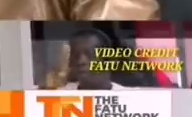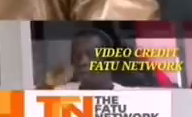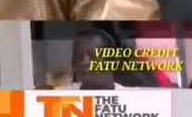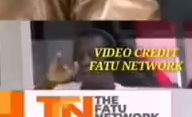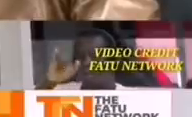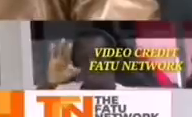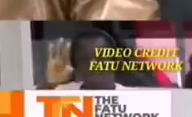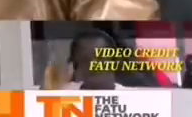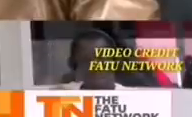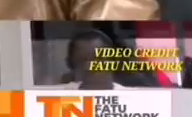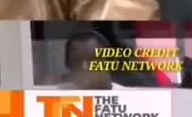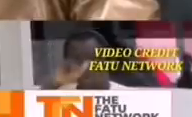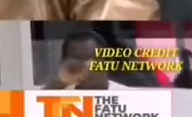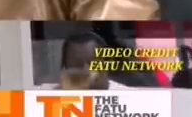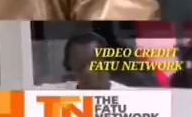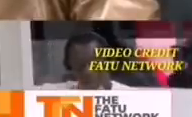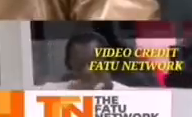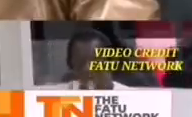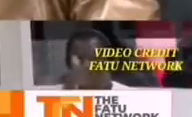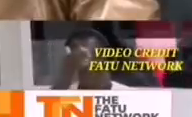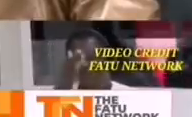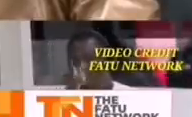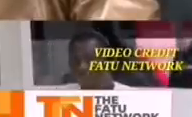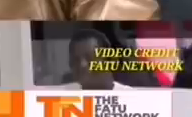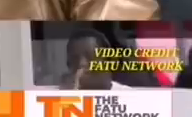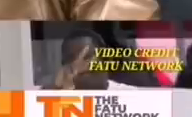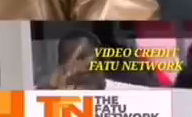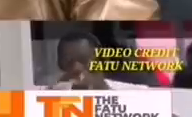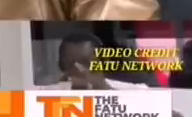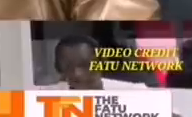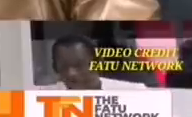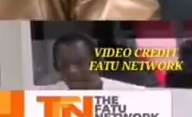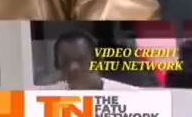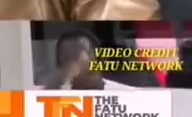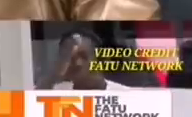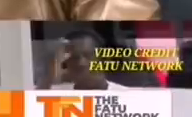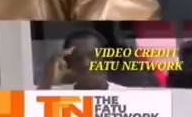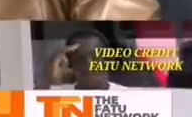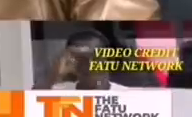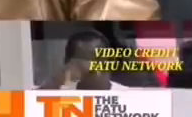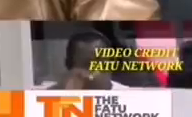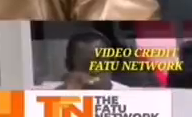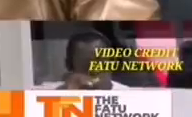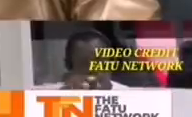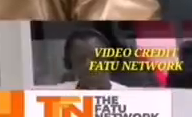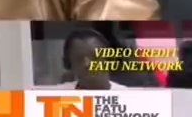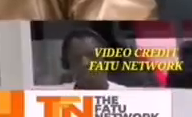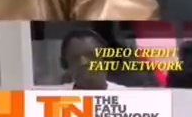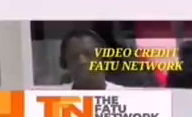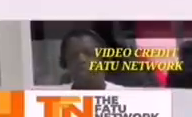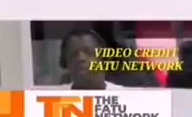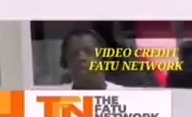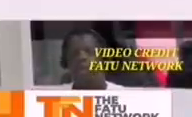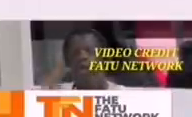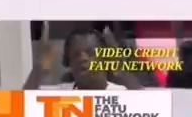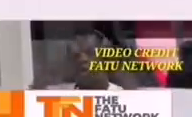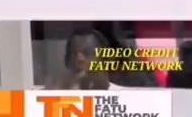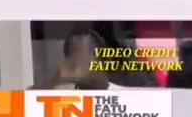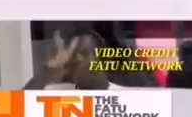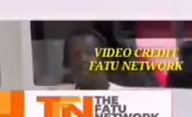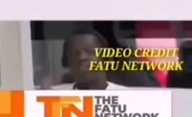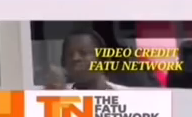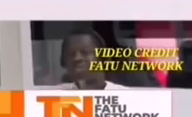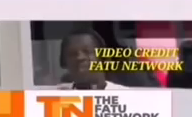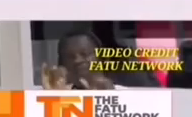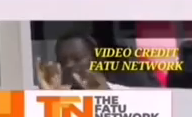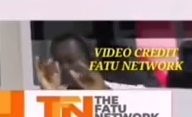ako Kerseling atela cordato komi Alhaji Kanyi yafunyamen TRRC Yankuba Toure ko. Edward Singate aninye mol miyalonko